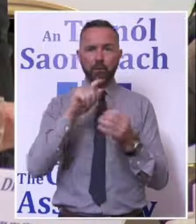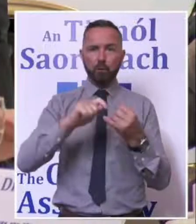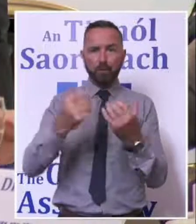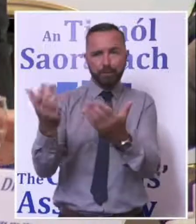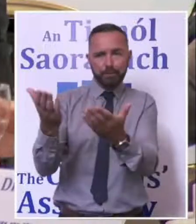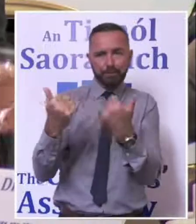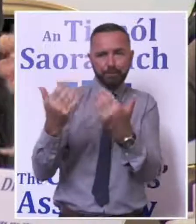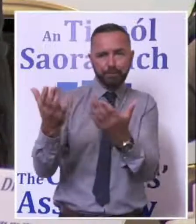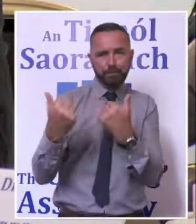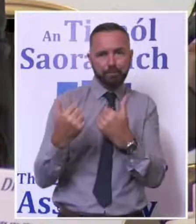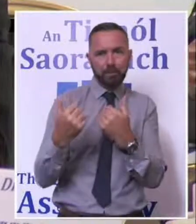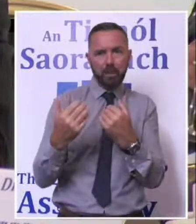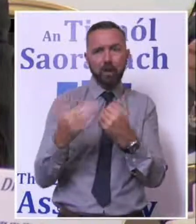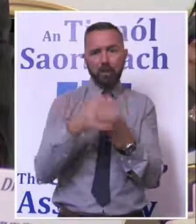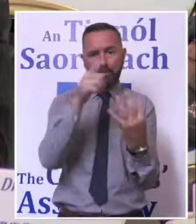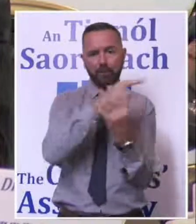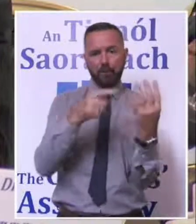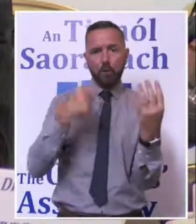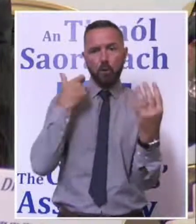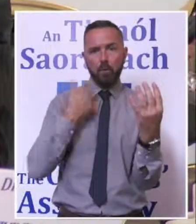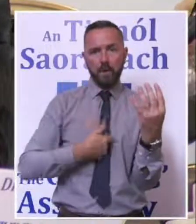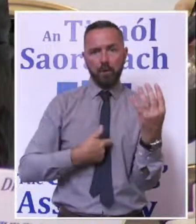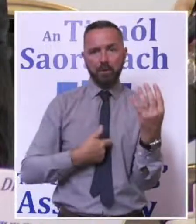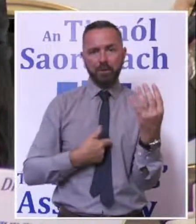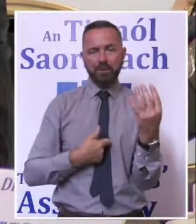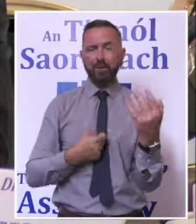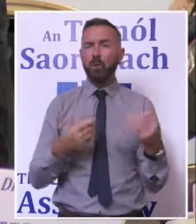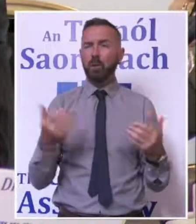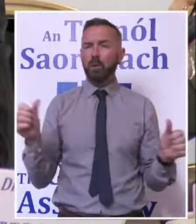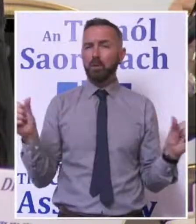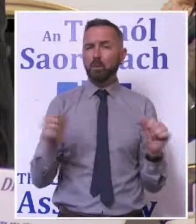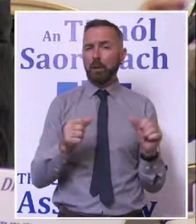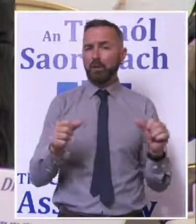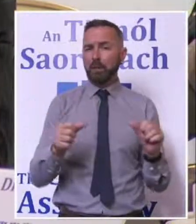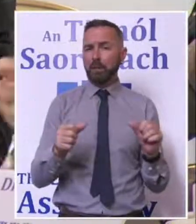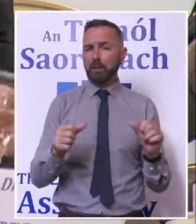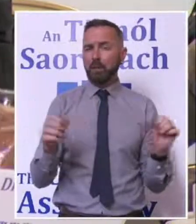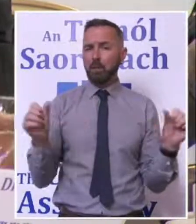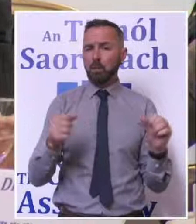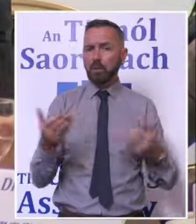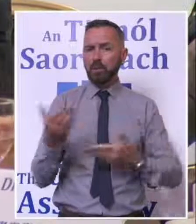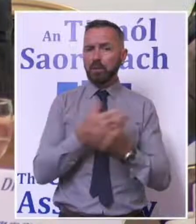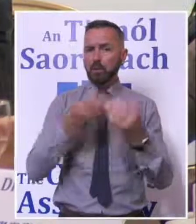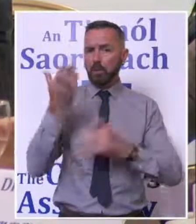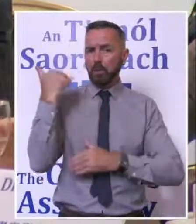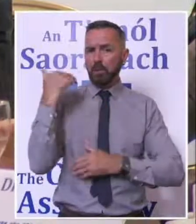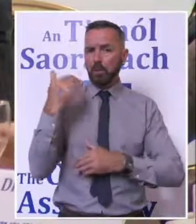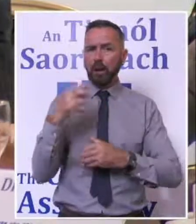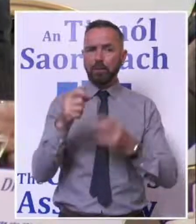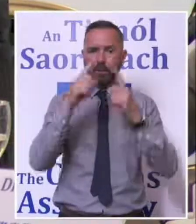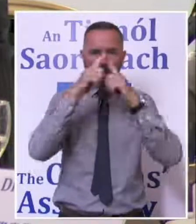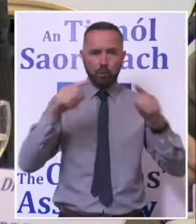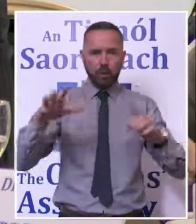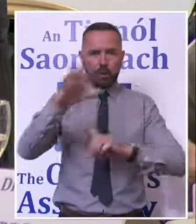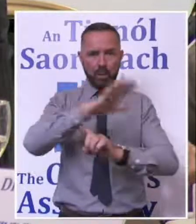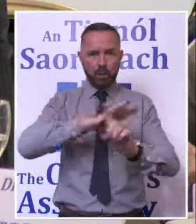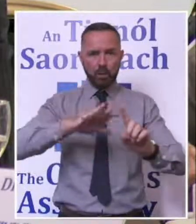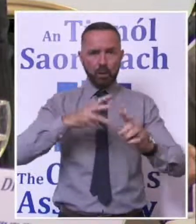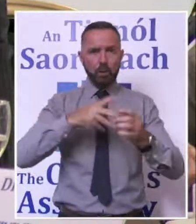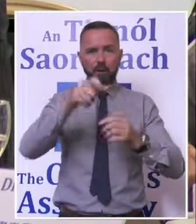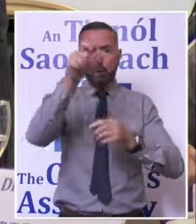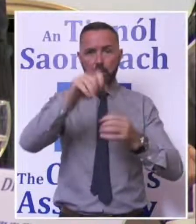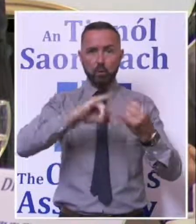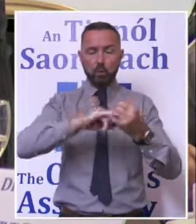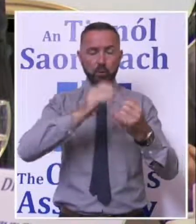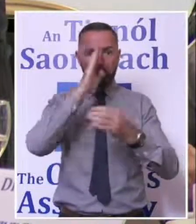four, I think we sort of briefly discussed this earlier. I think you get a very odd situation where you have somebody who's directly accountable